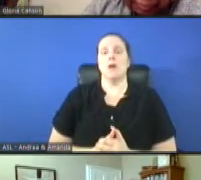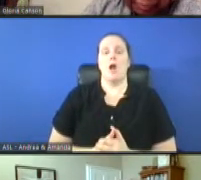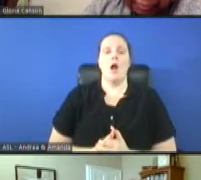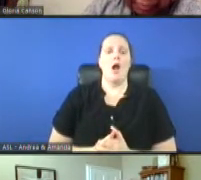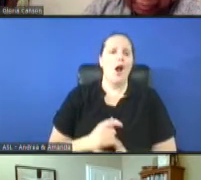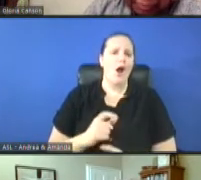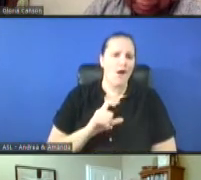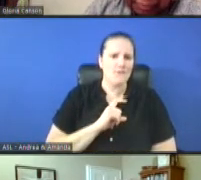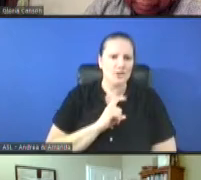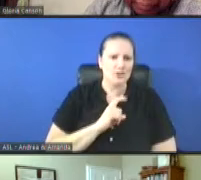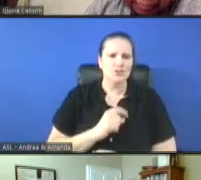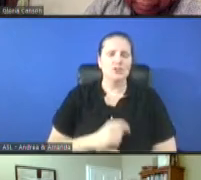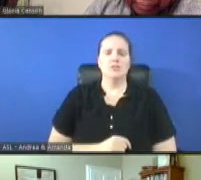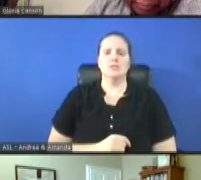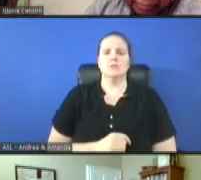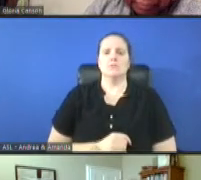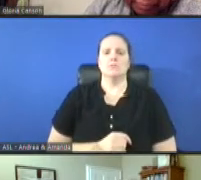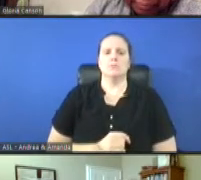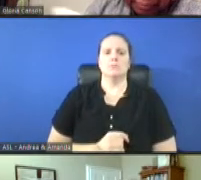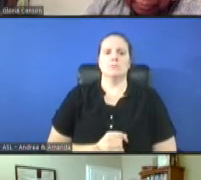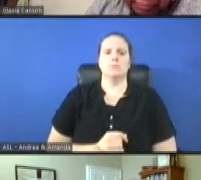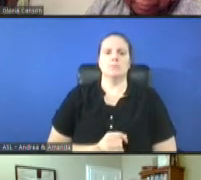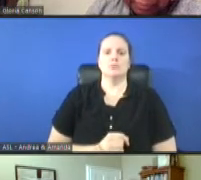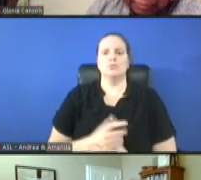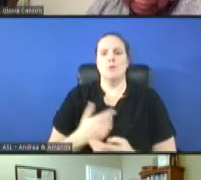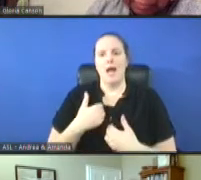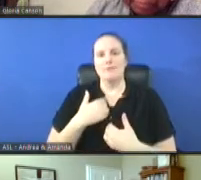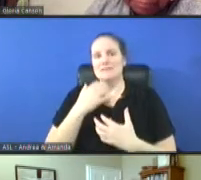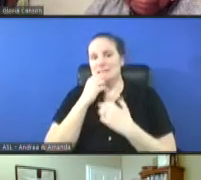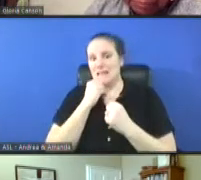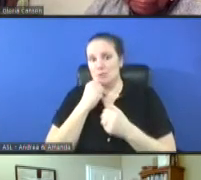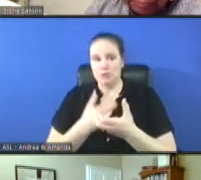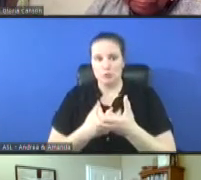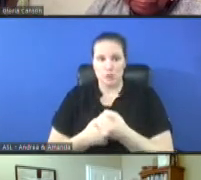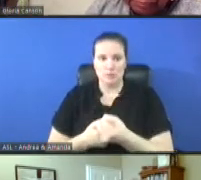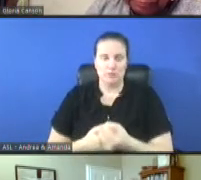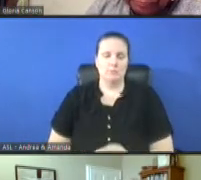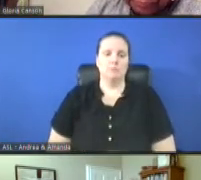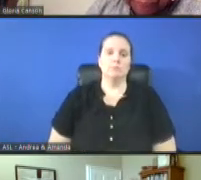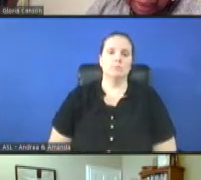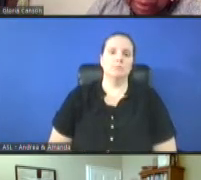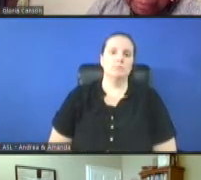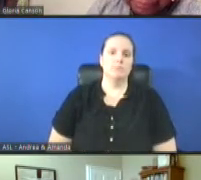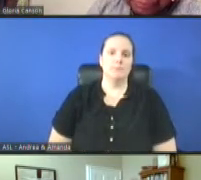officers, to carry out a sacred trust. And